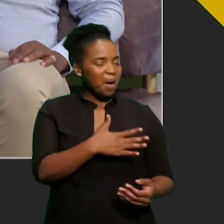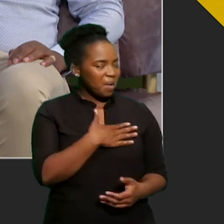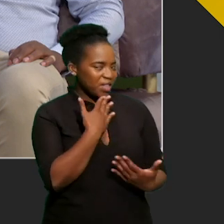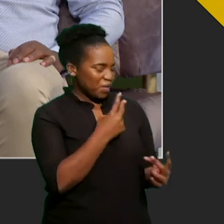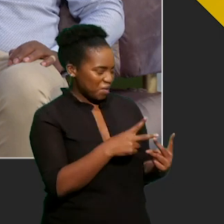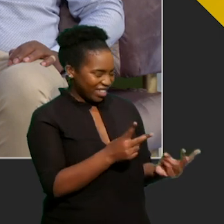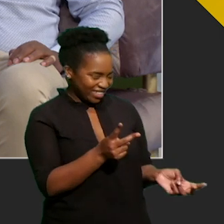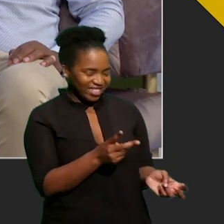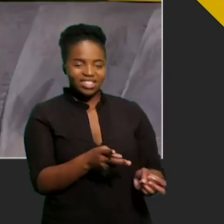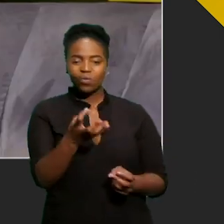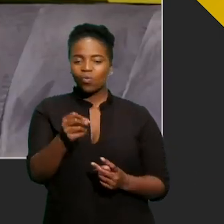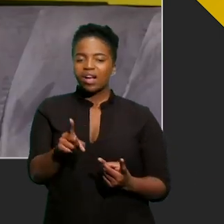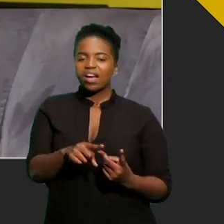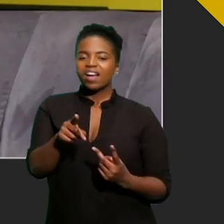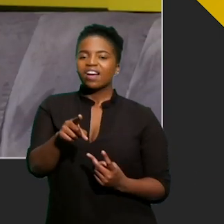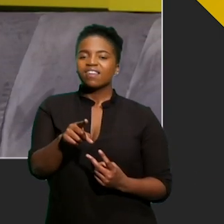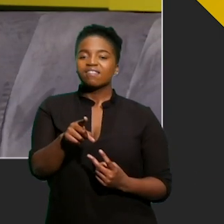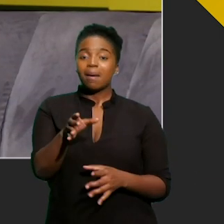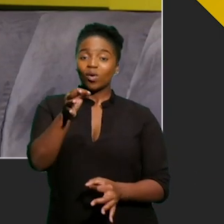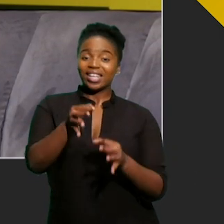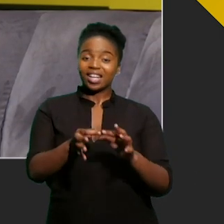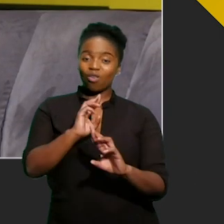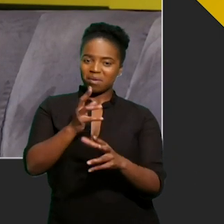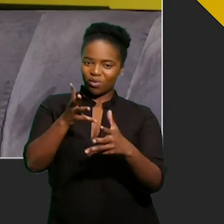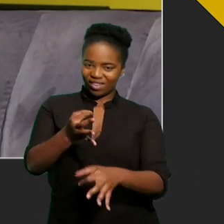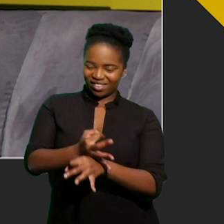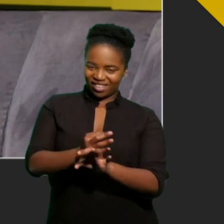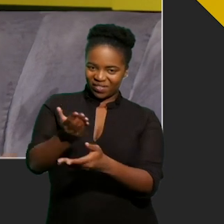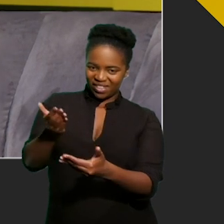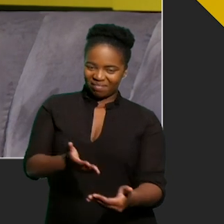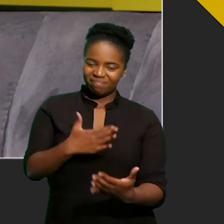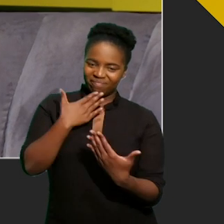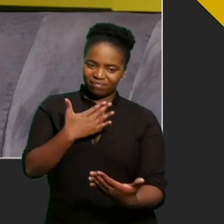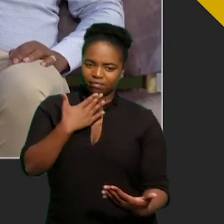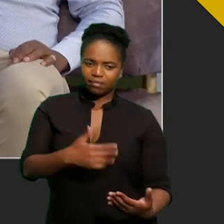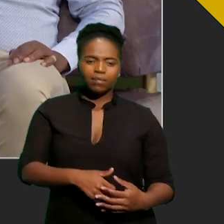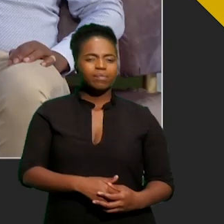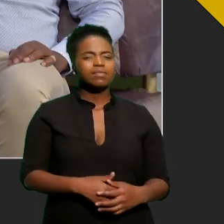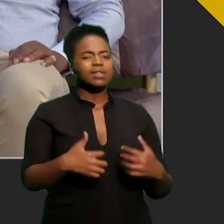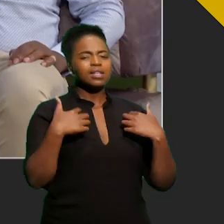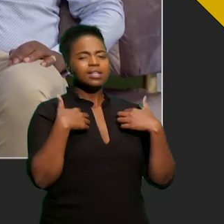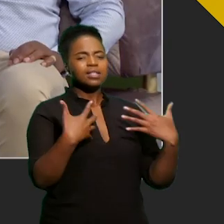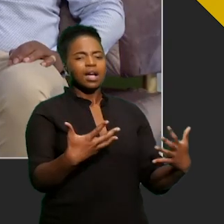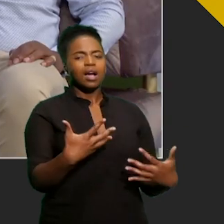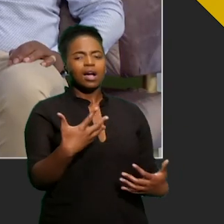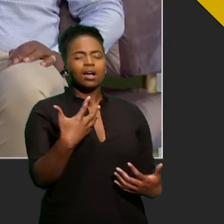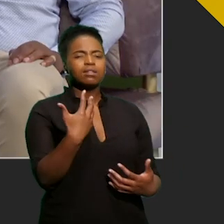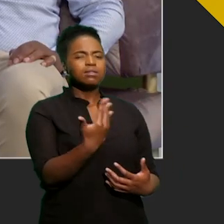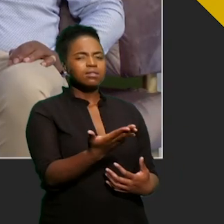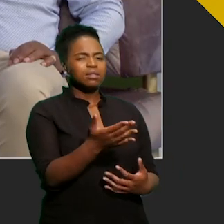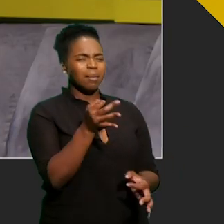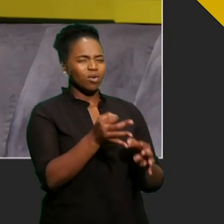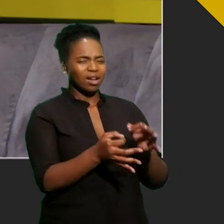me. Lovely. And we also have Zingisa Mvuvu, who's a political reporter. Papa, welcome to our show. I think we'll start with you, Zingisa, and just get an